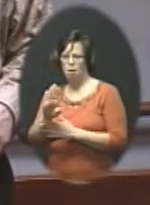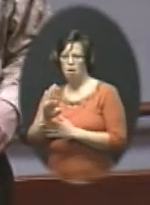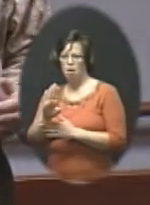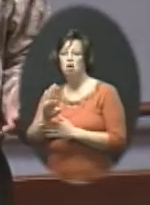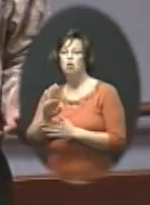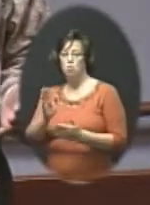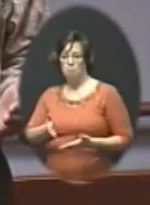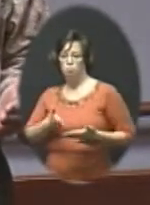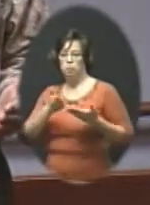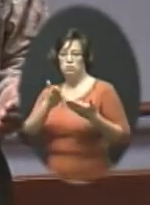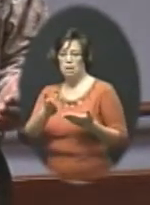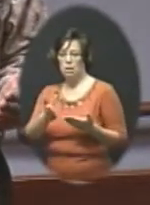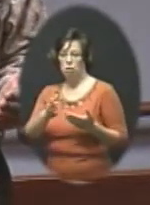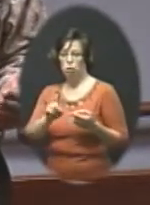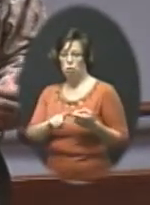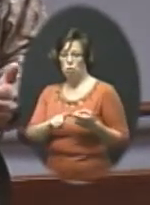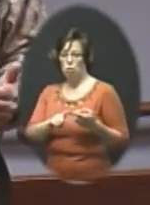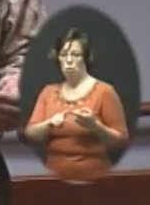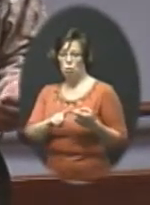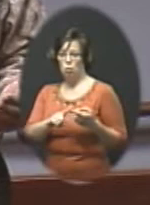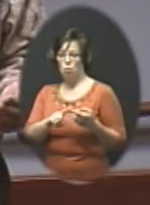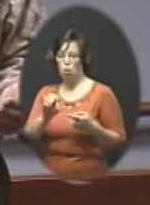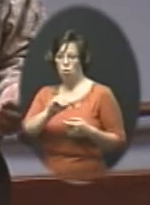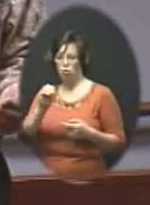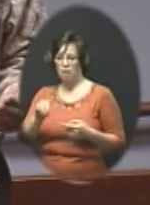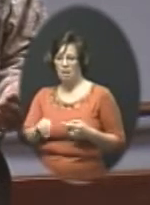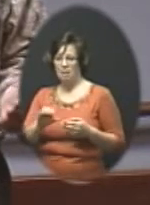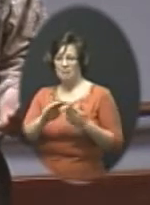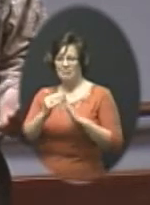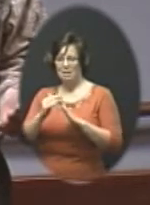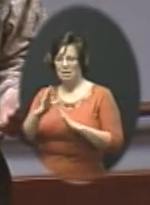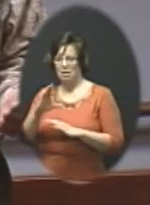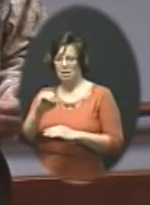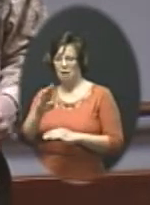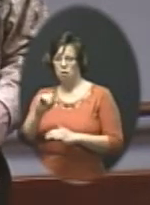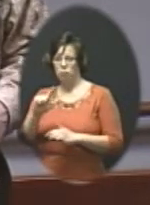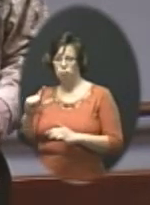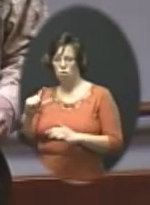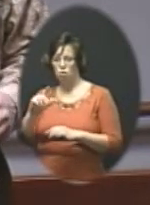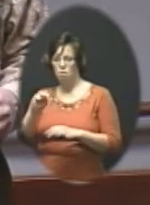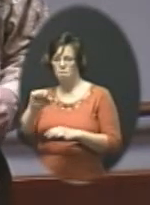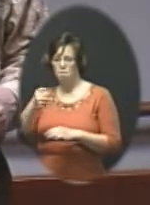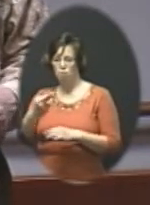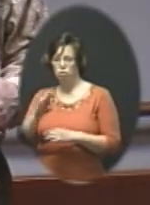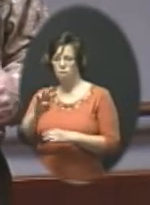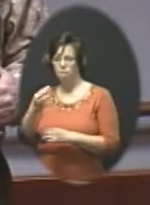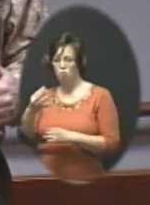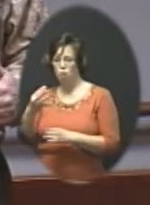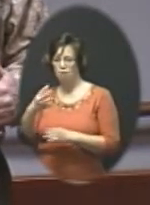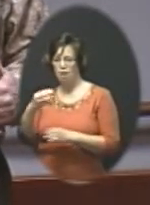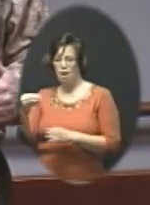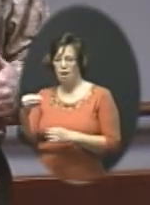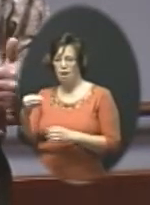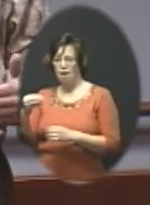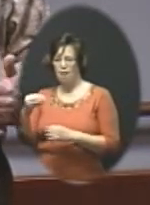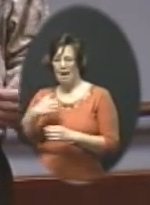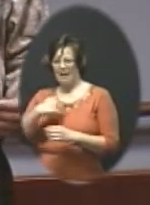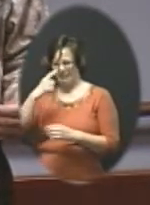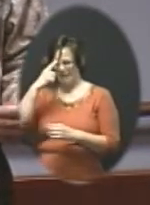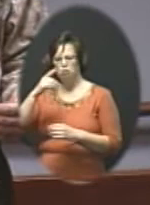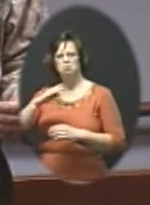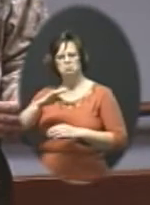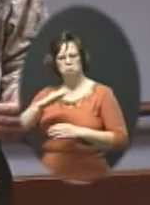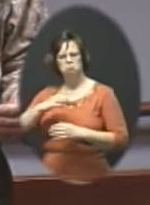which we presented to Olathe City Council on March 4th, and we were, I think, pleased